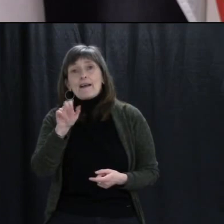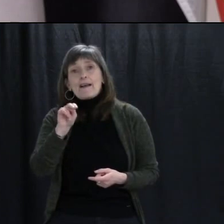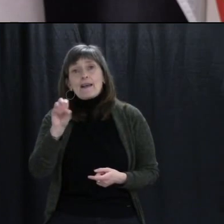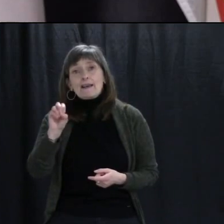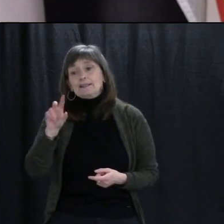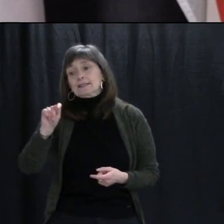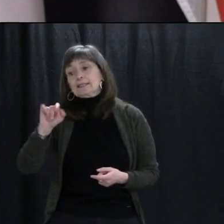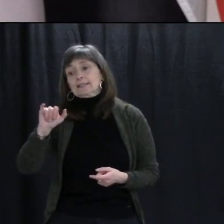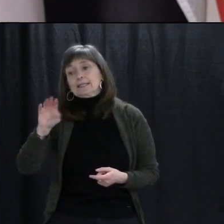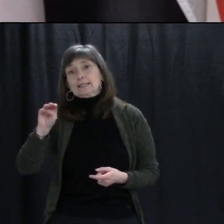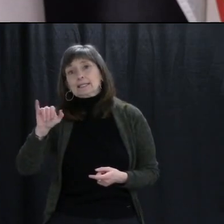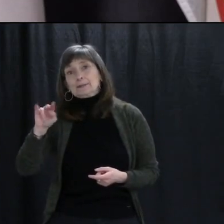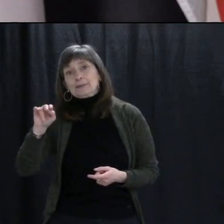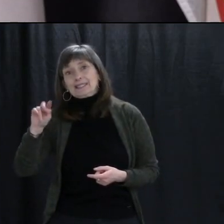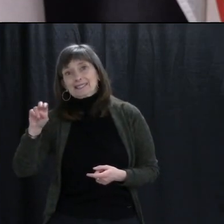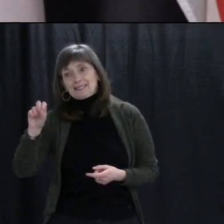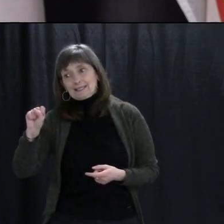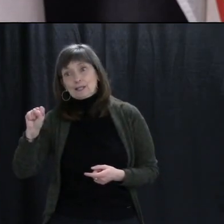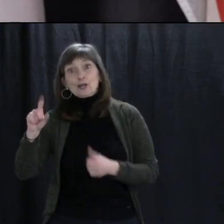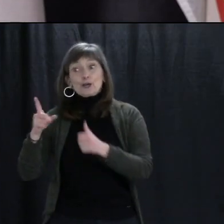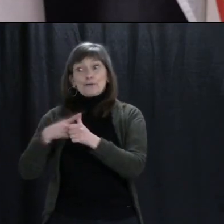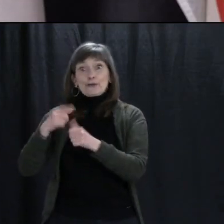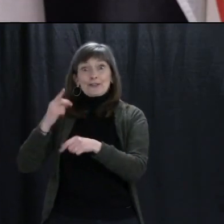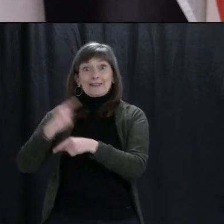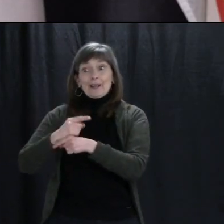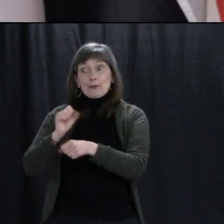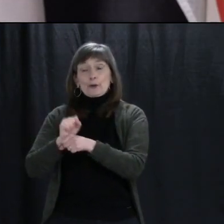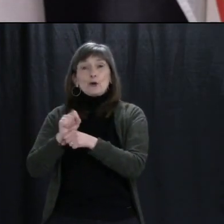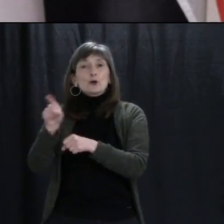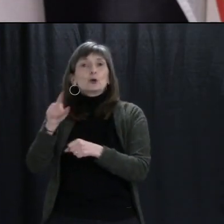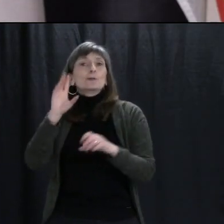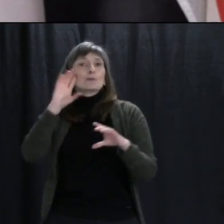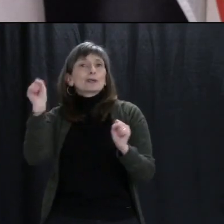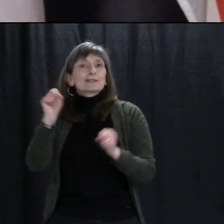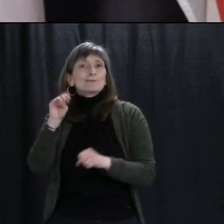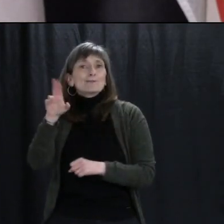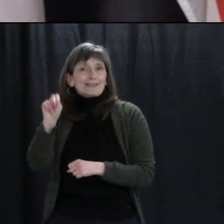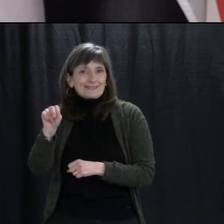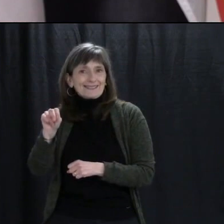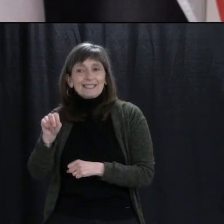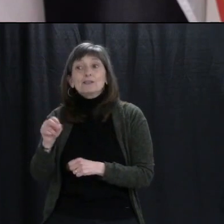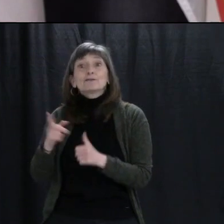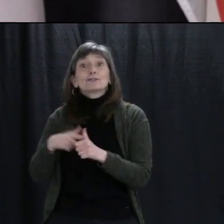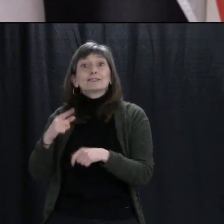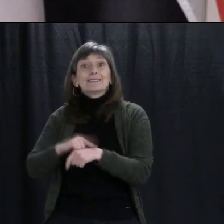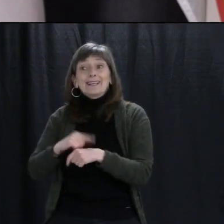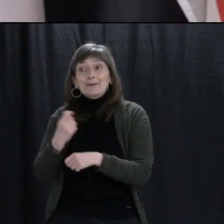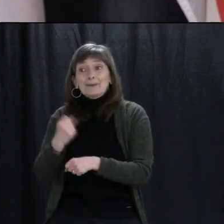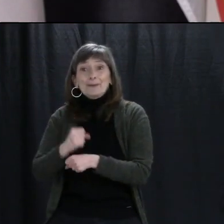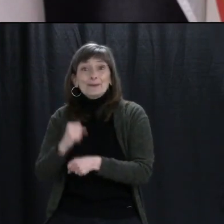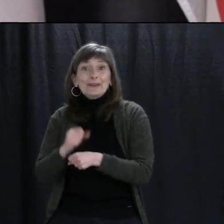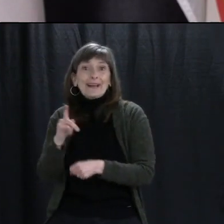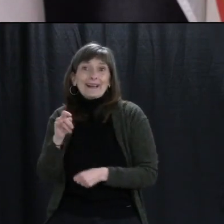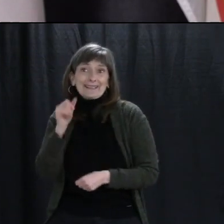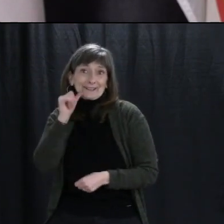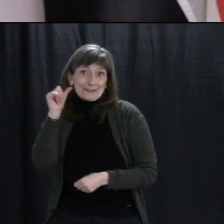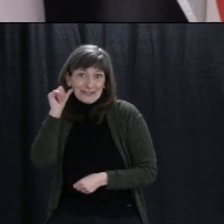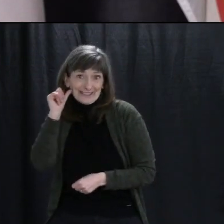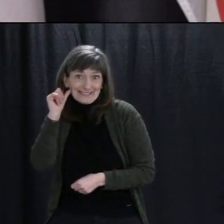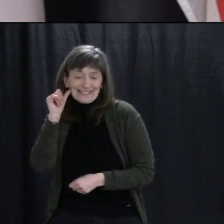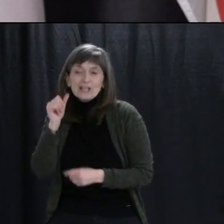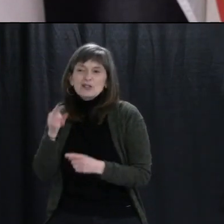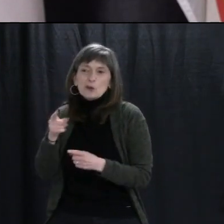Newfoundland and Labrador. First day of work was April the 1st, and we've already had a discussion about how Memorial could use more students during this summer as well.